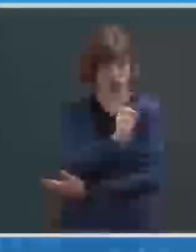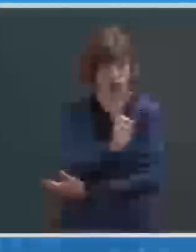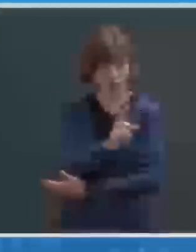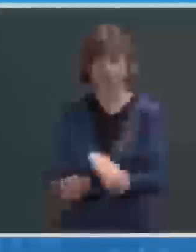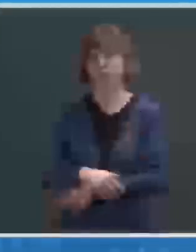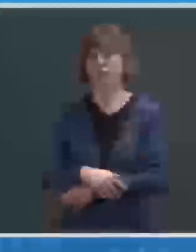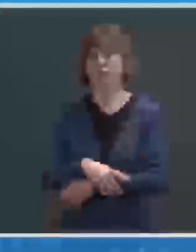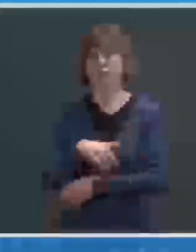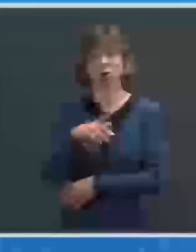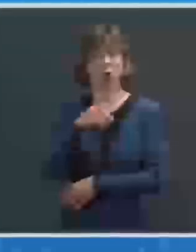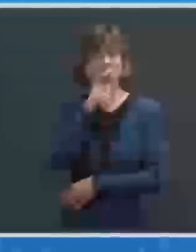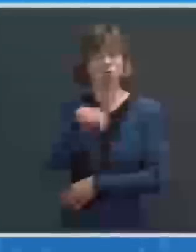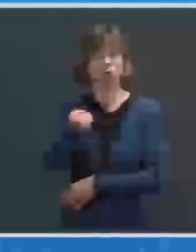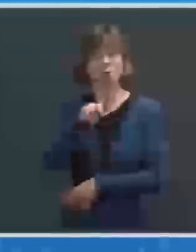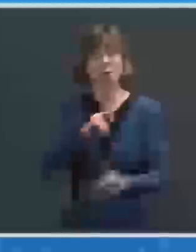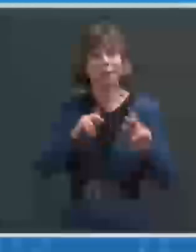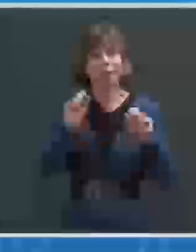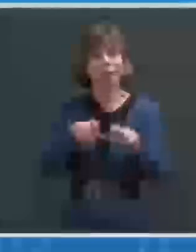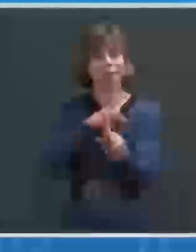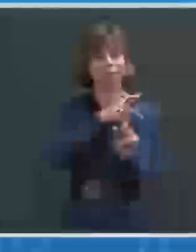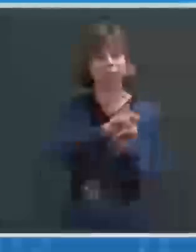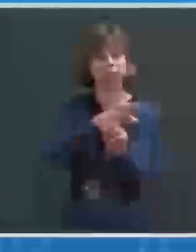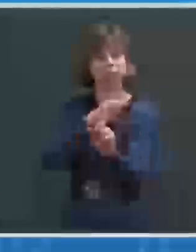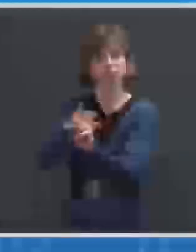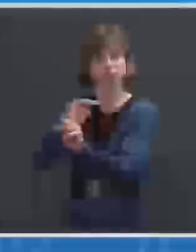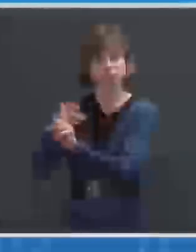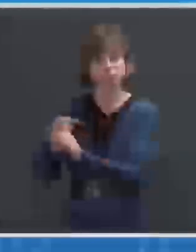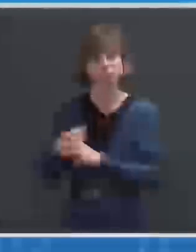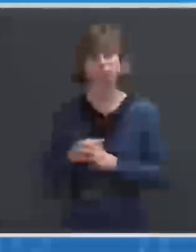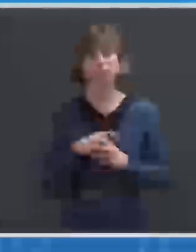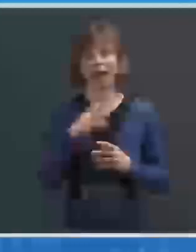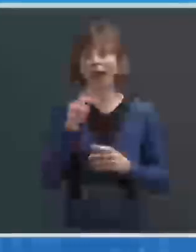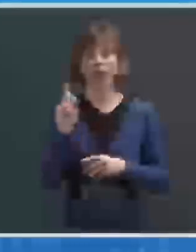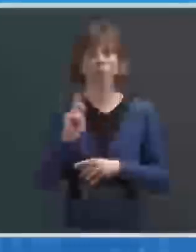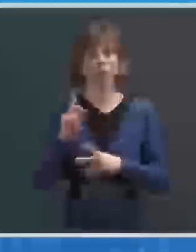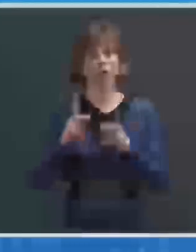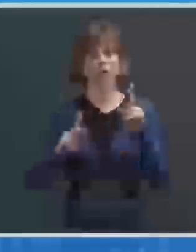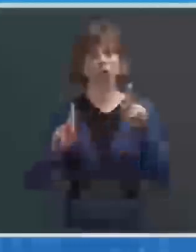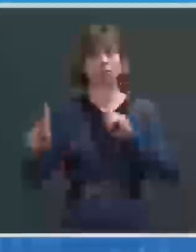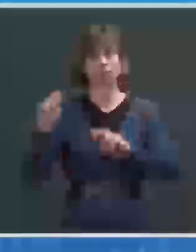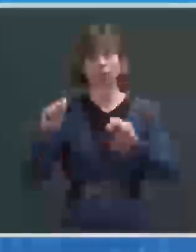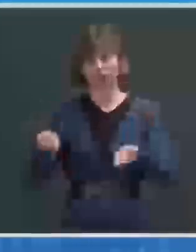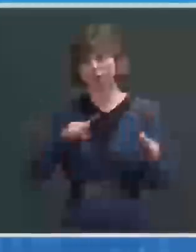vaccinators, and increase the number of places Americans can get vaccinated.